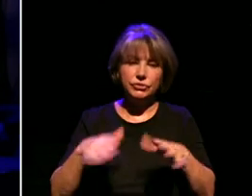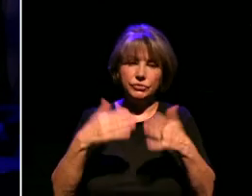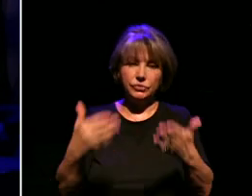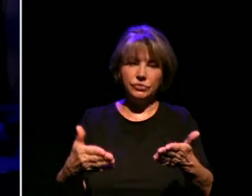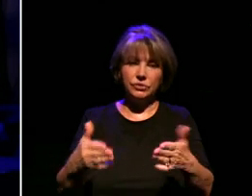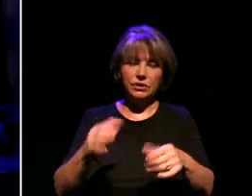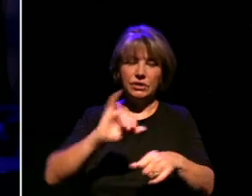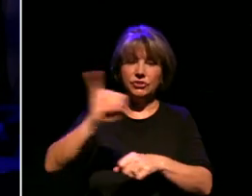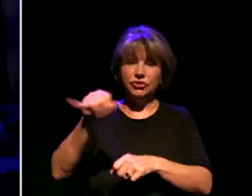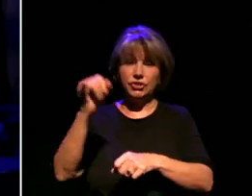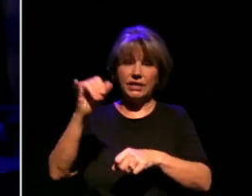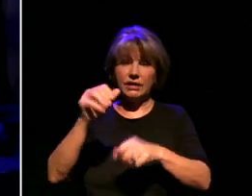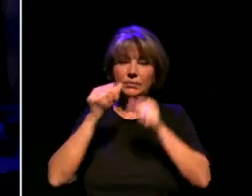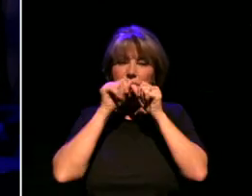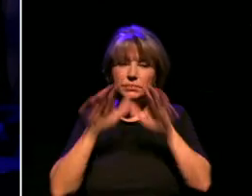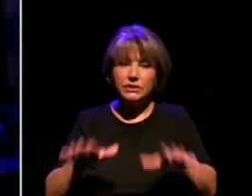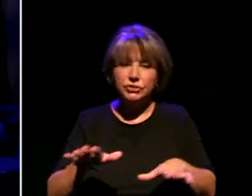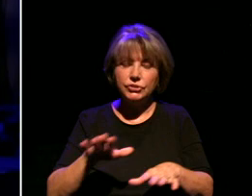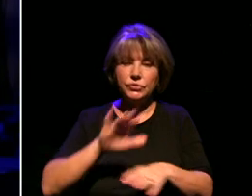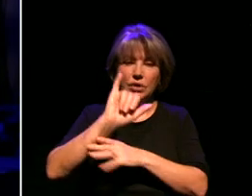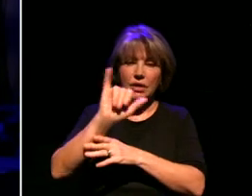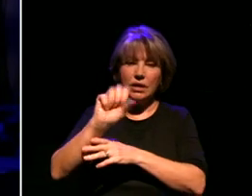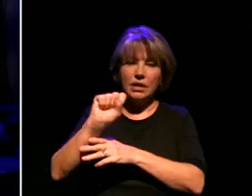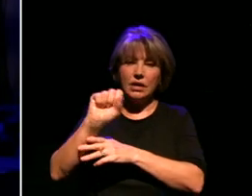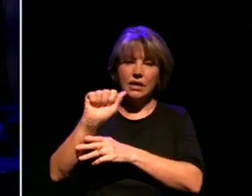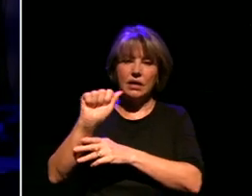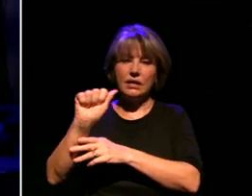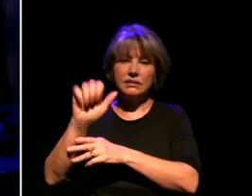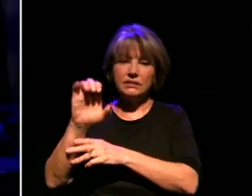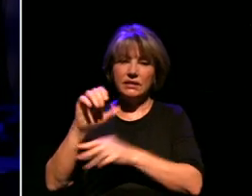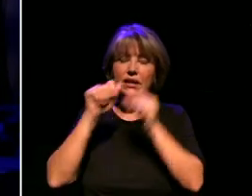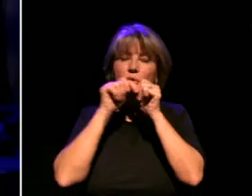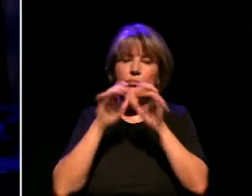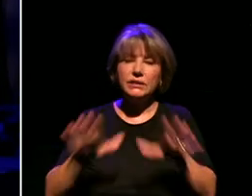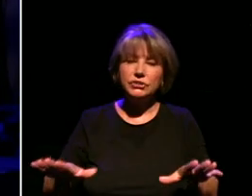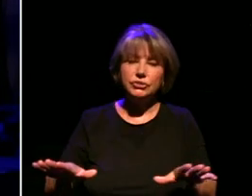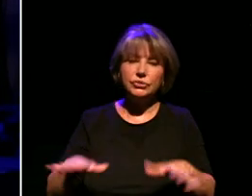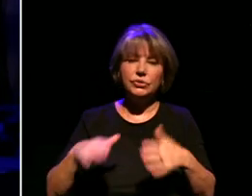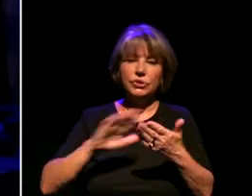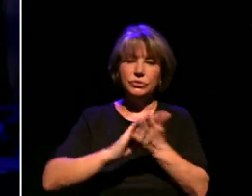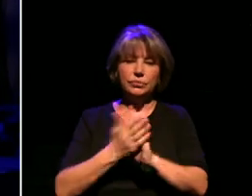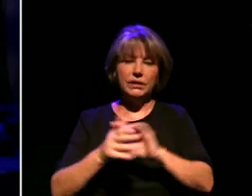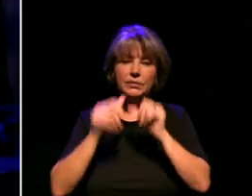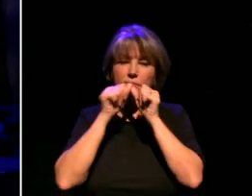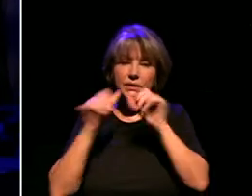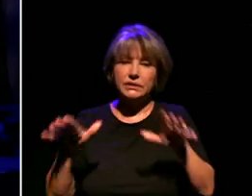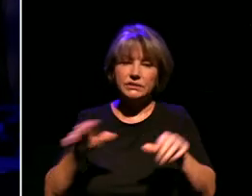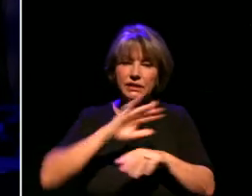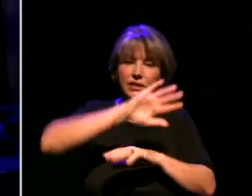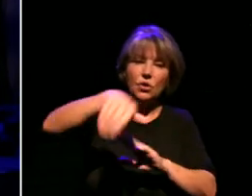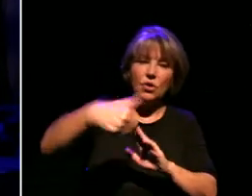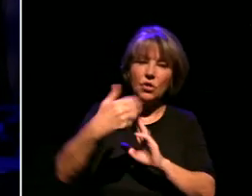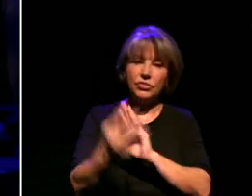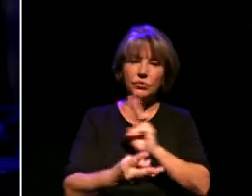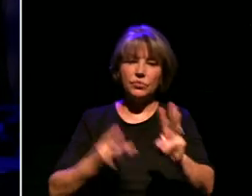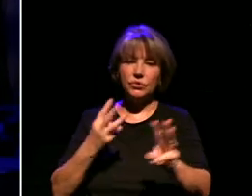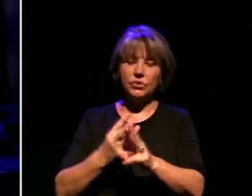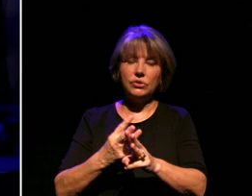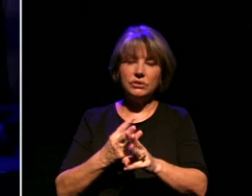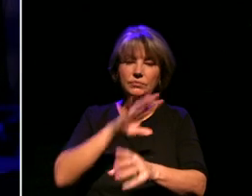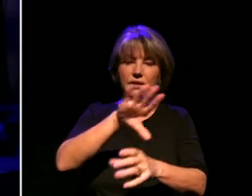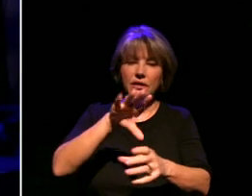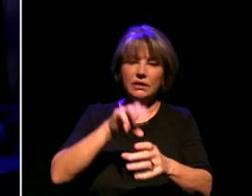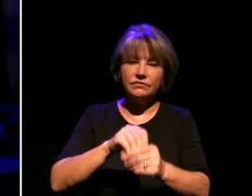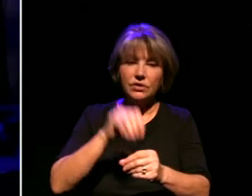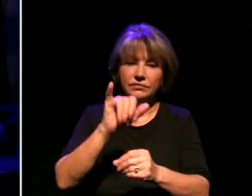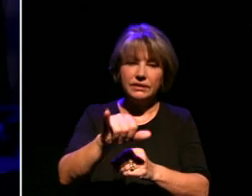The call of Isaac, I will bless you. The call of Joseph, I will bless you, and you will be a blessing. And all the world comes in because of this